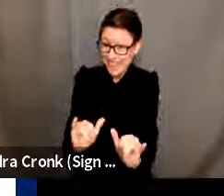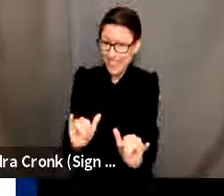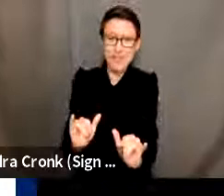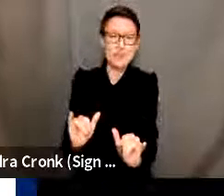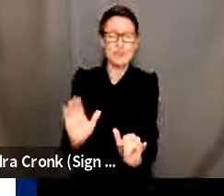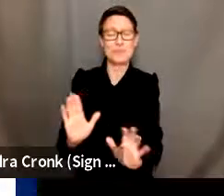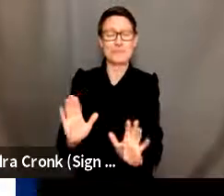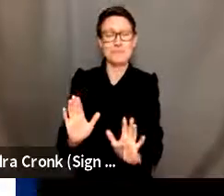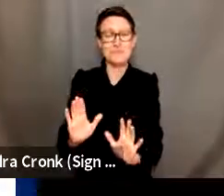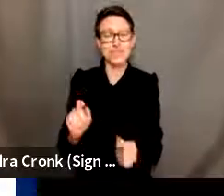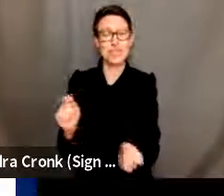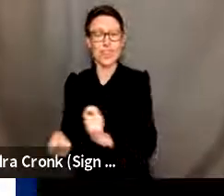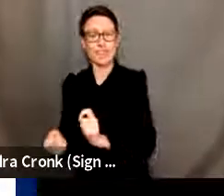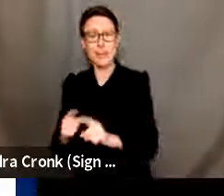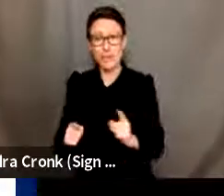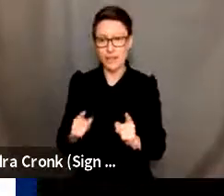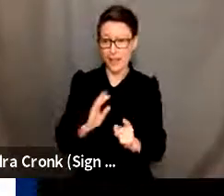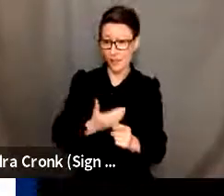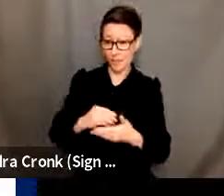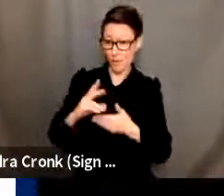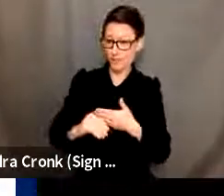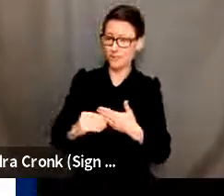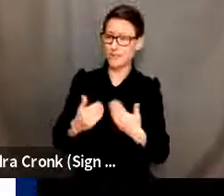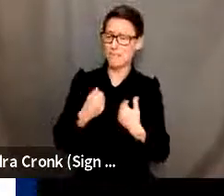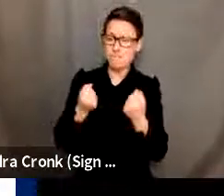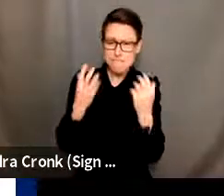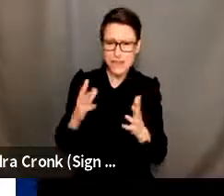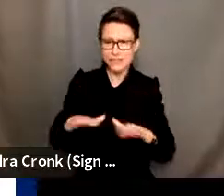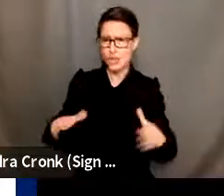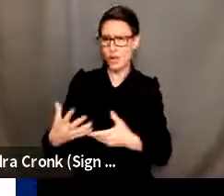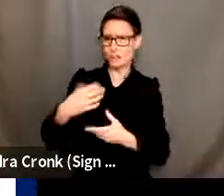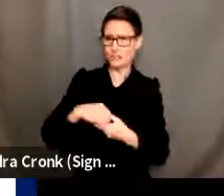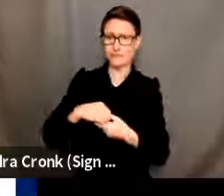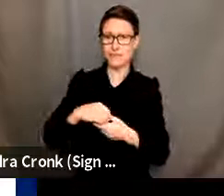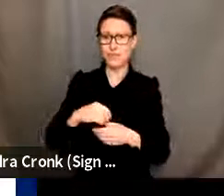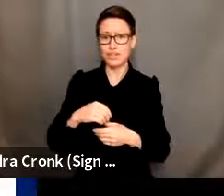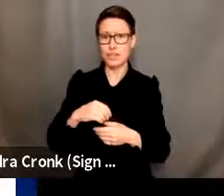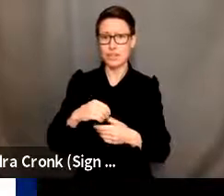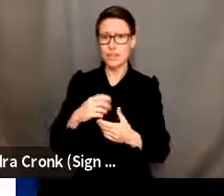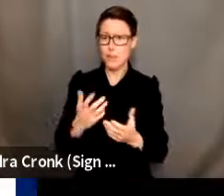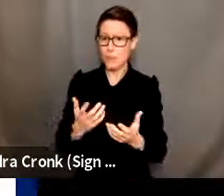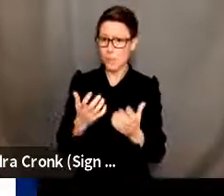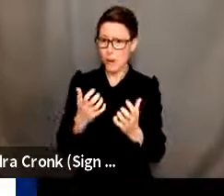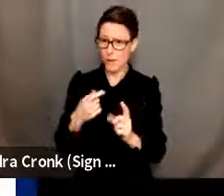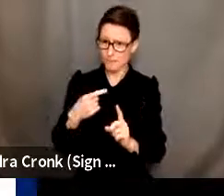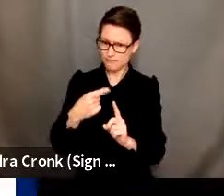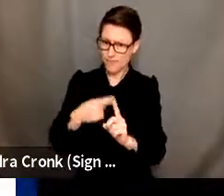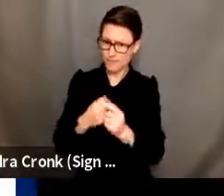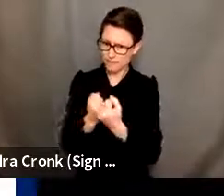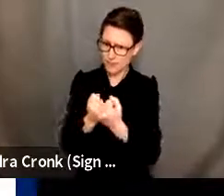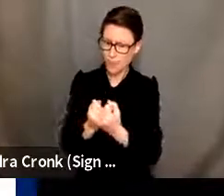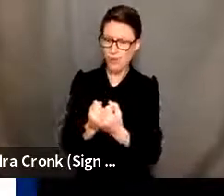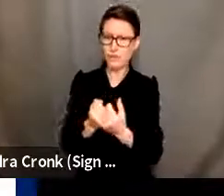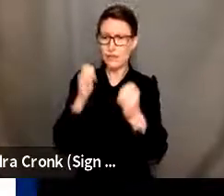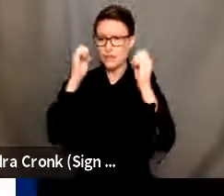children who are registered in our programs, who are still looking to get monthly support and